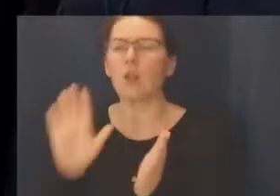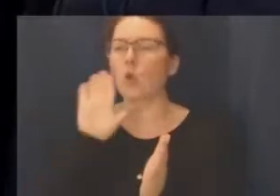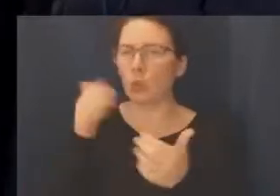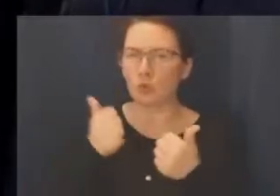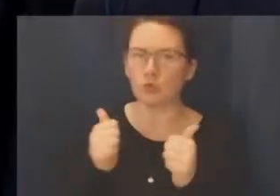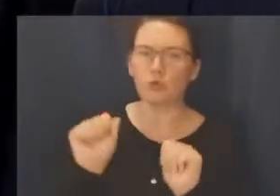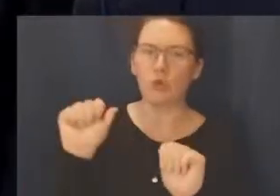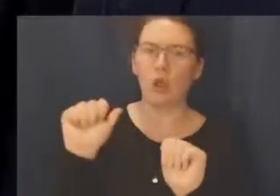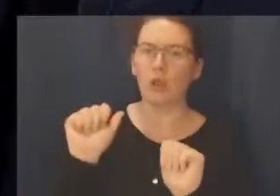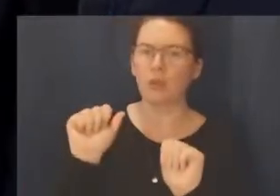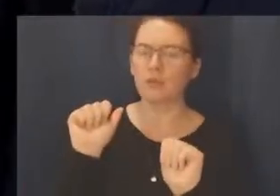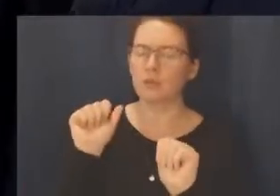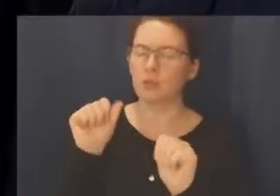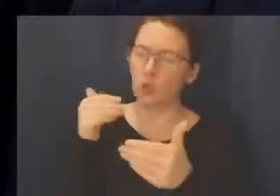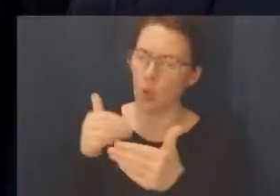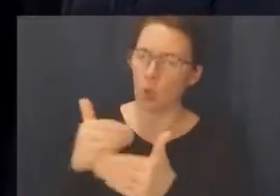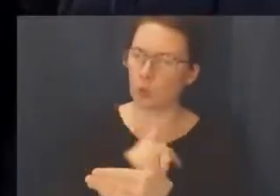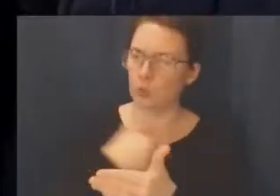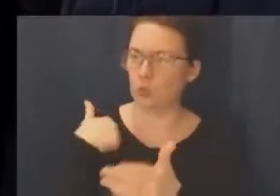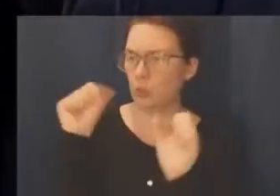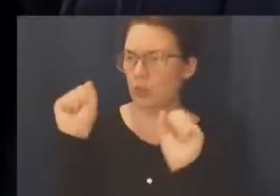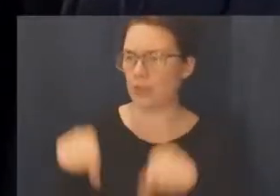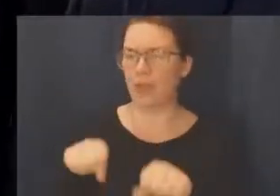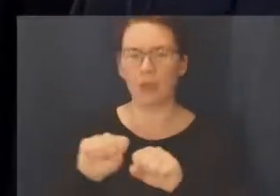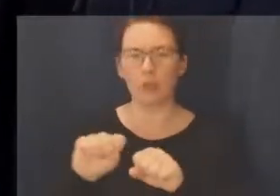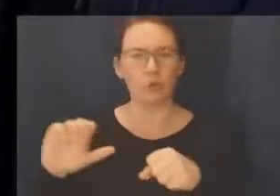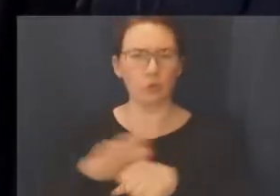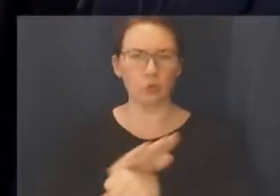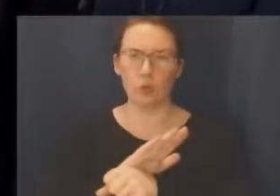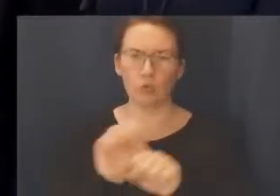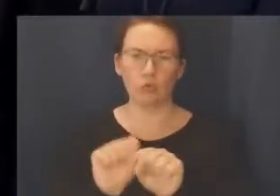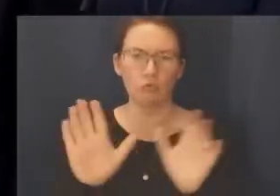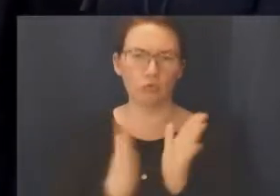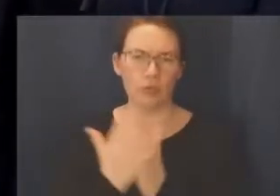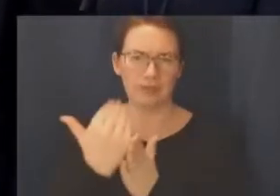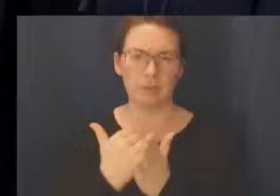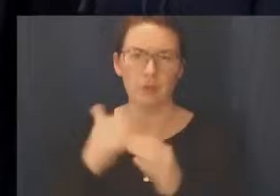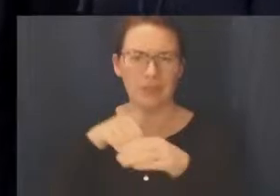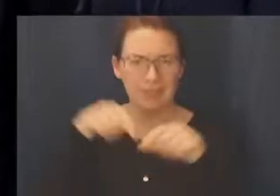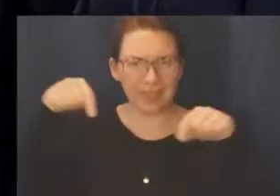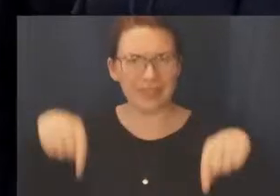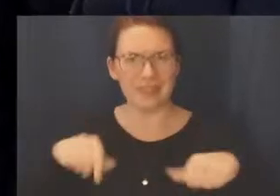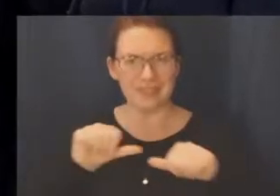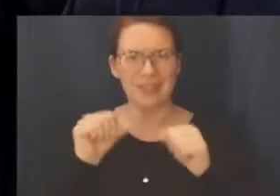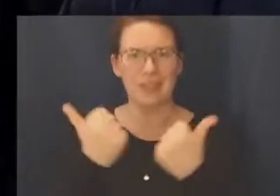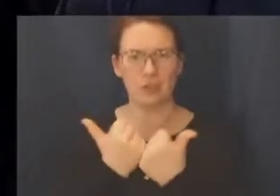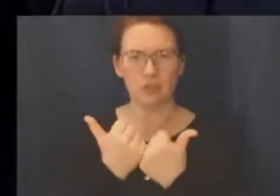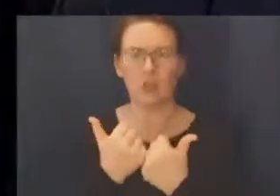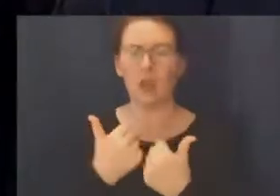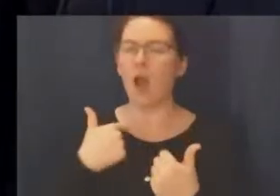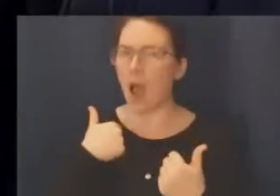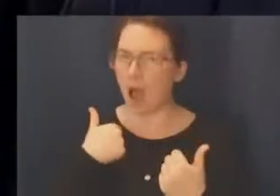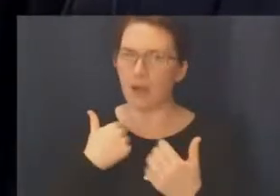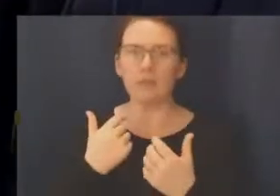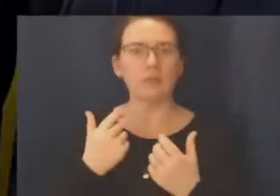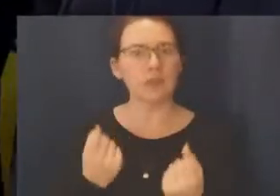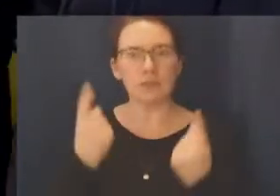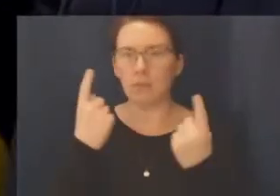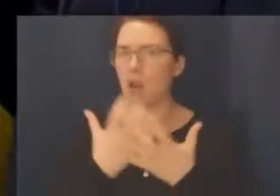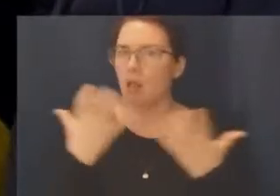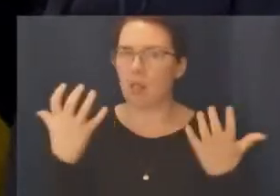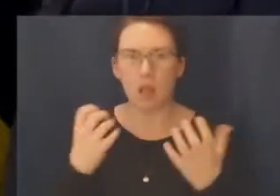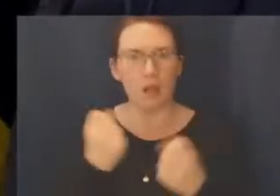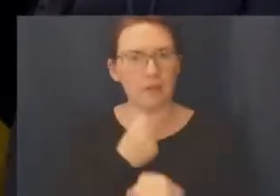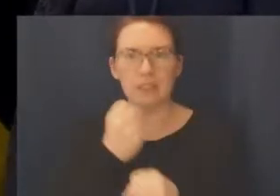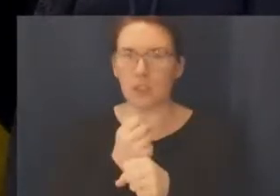as we can to total transparency in this agency. You know, I spent a lot of years litigating under FOIA, and